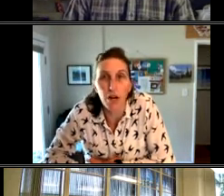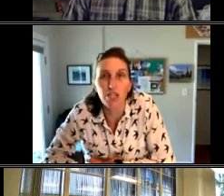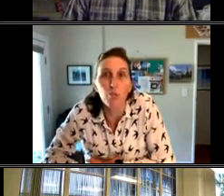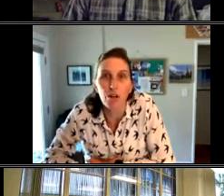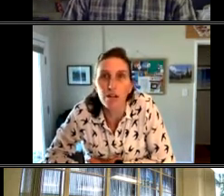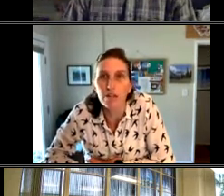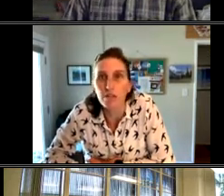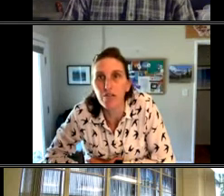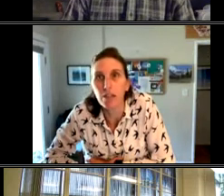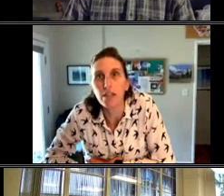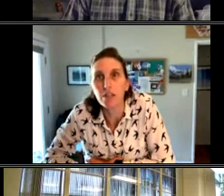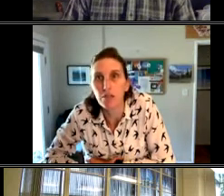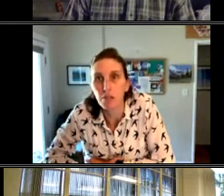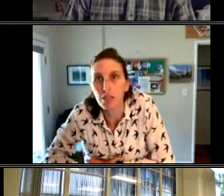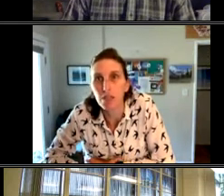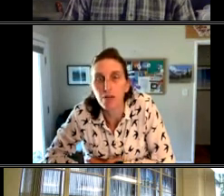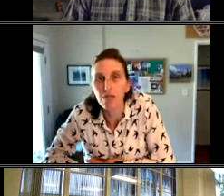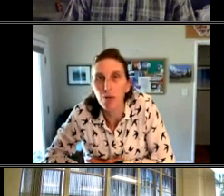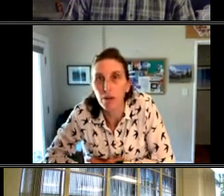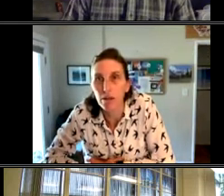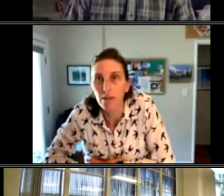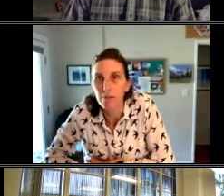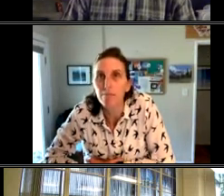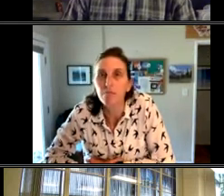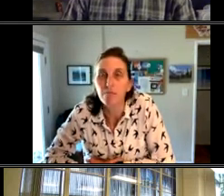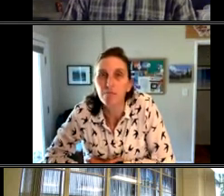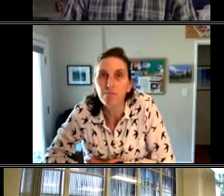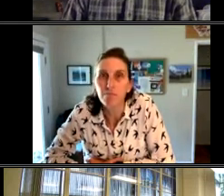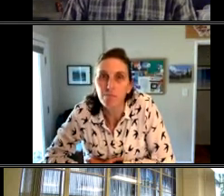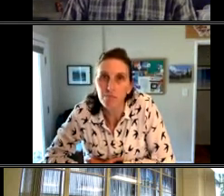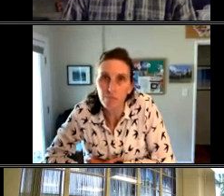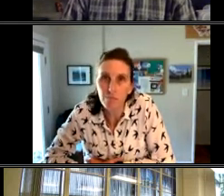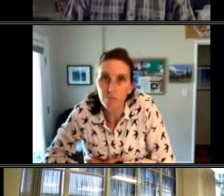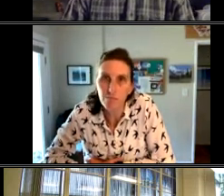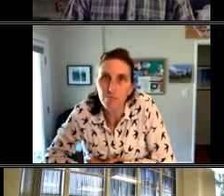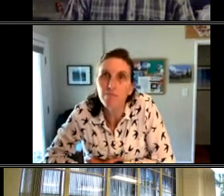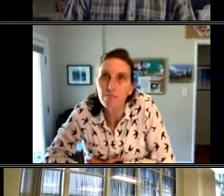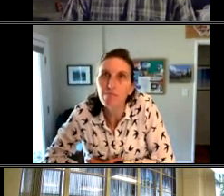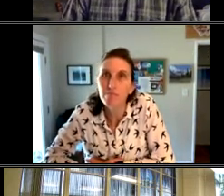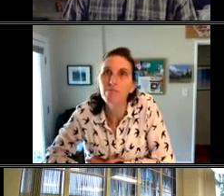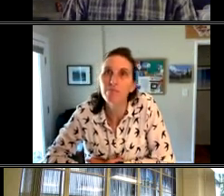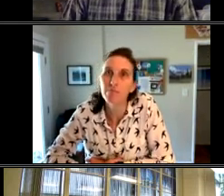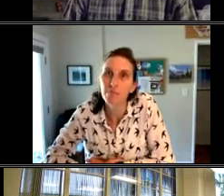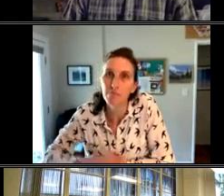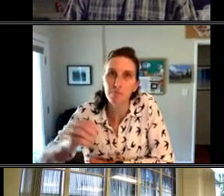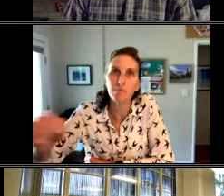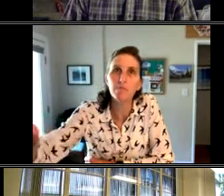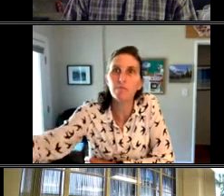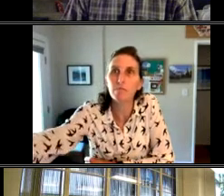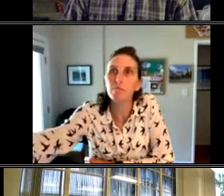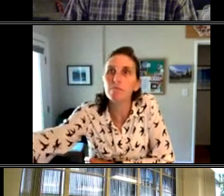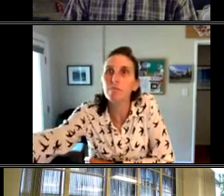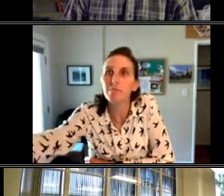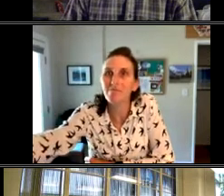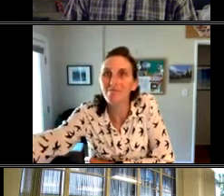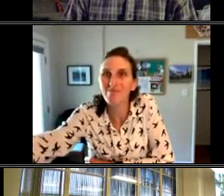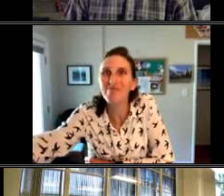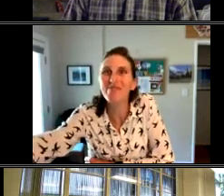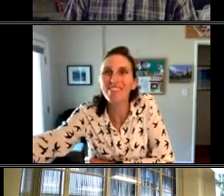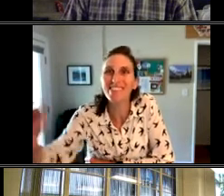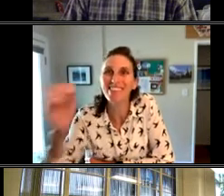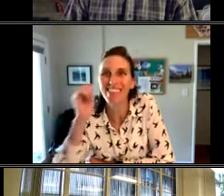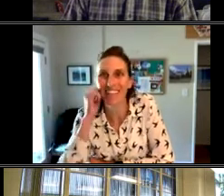do our project work differently in those communities going forward. Okay, thank you. And I didn't want it to sound like I wasn't a